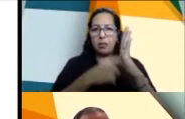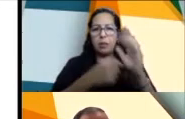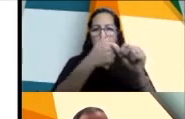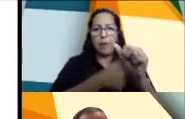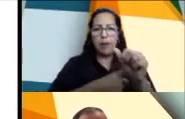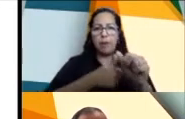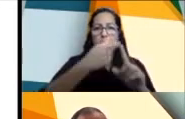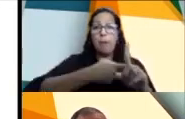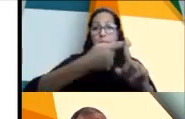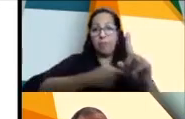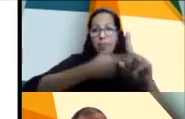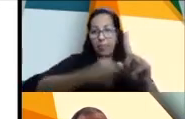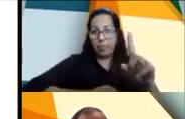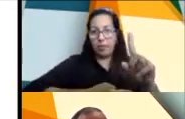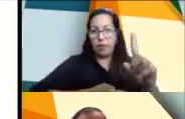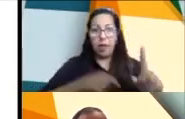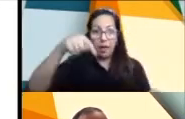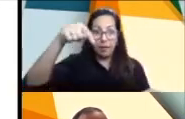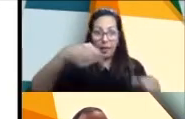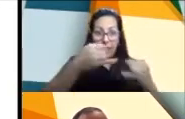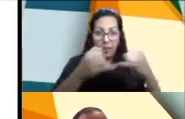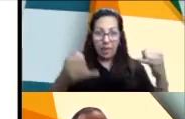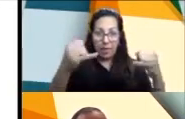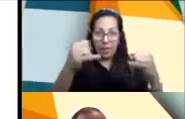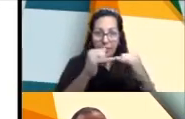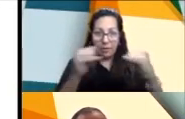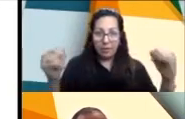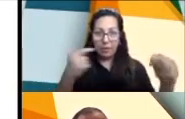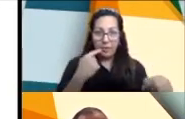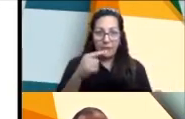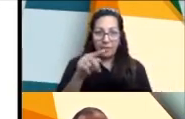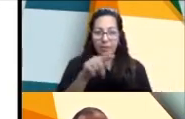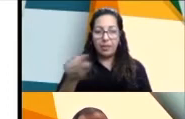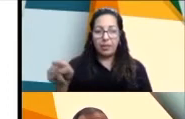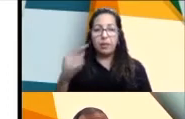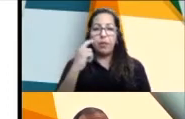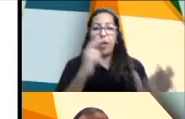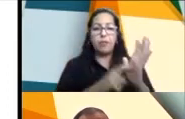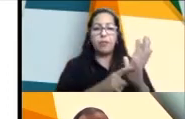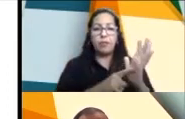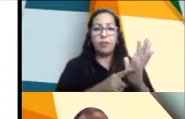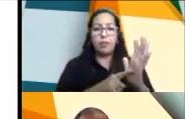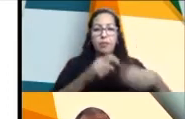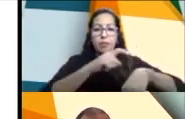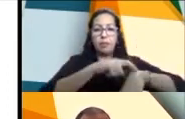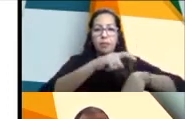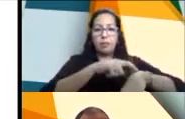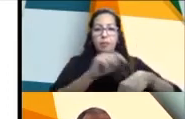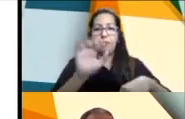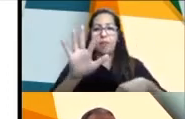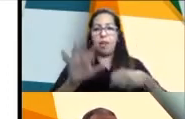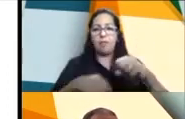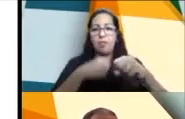month. At the bottom line, then you need to consider a term of 5 years,